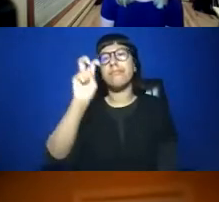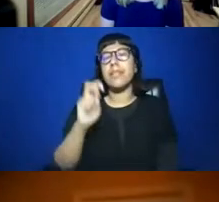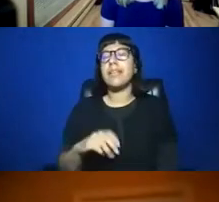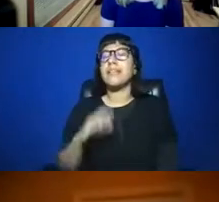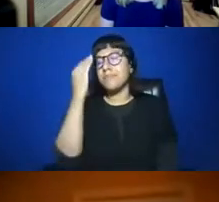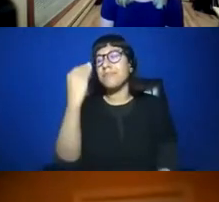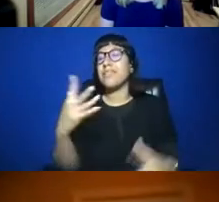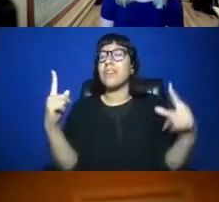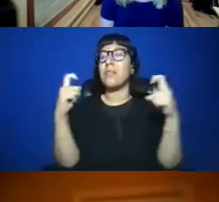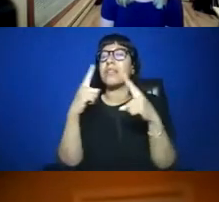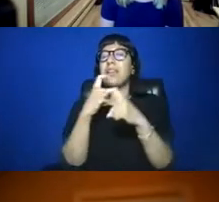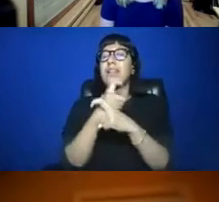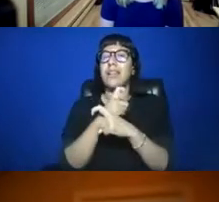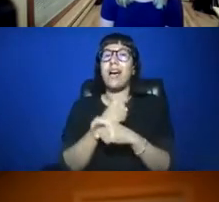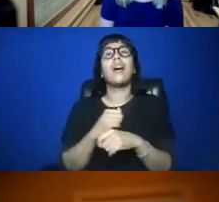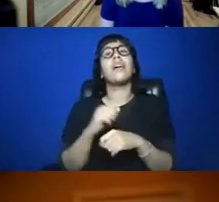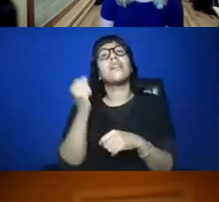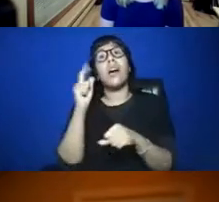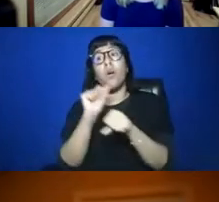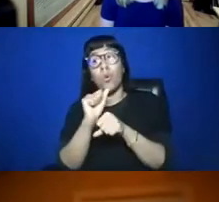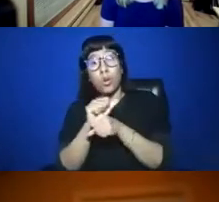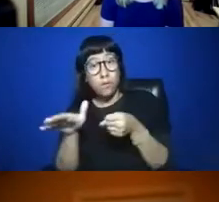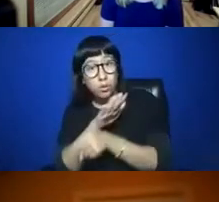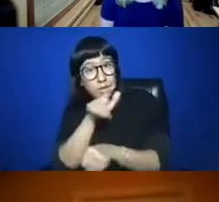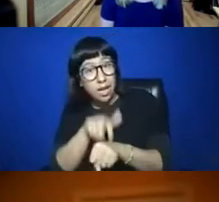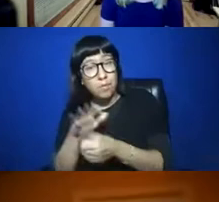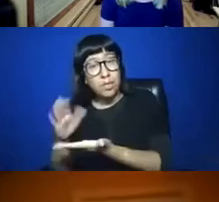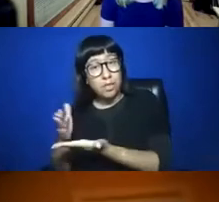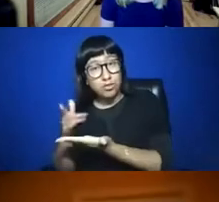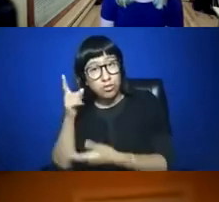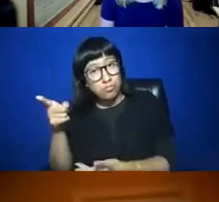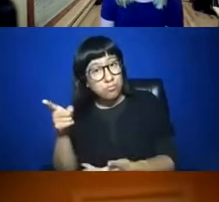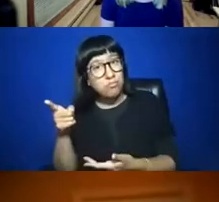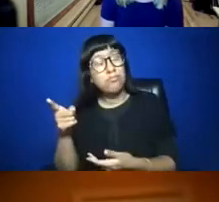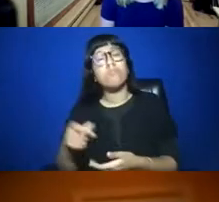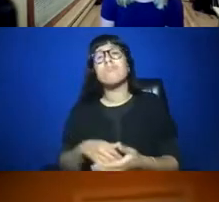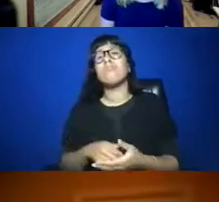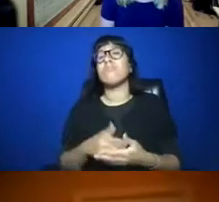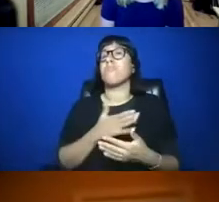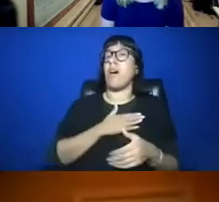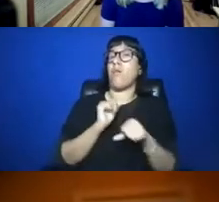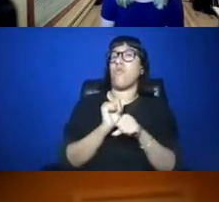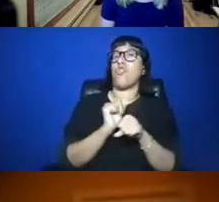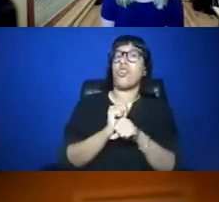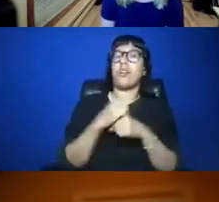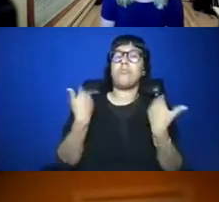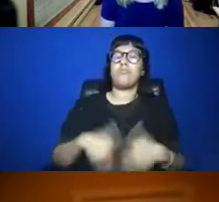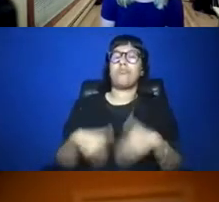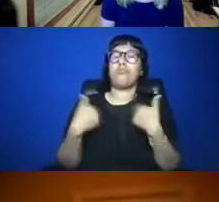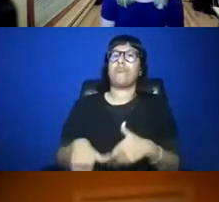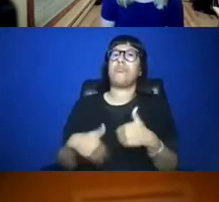complicated, because I work full time in a kitchen, and my work is very heavy